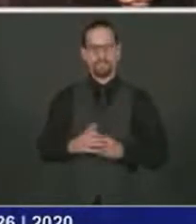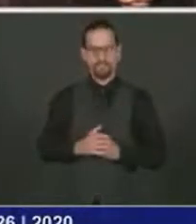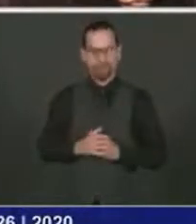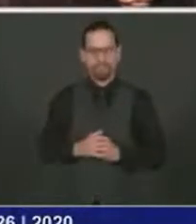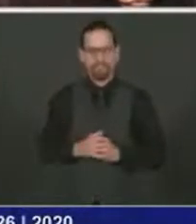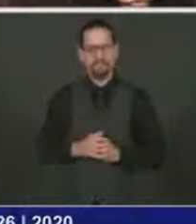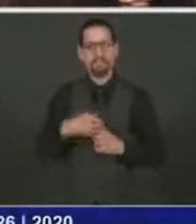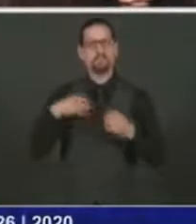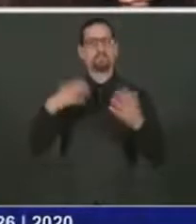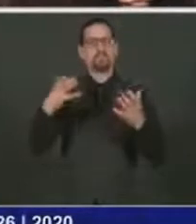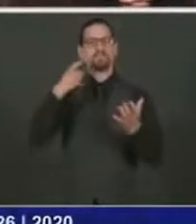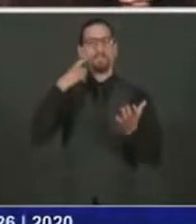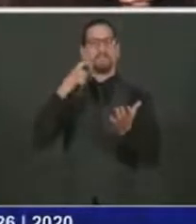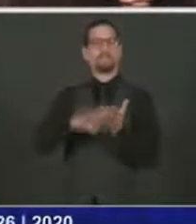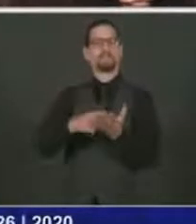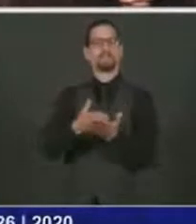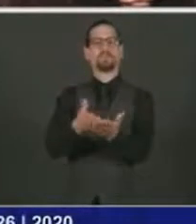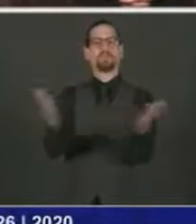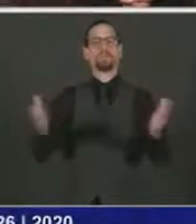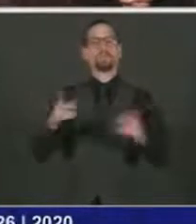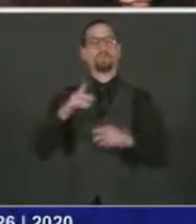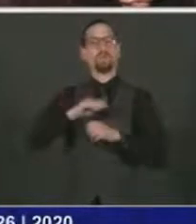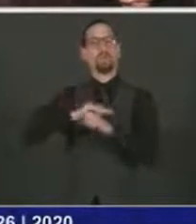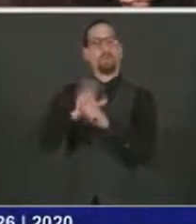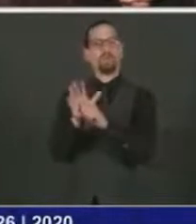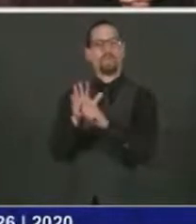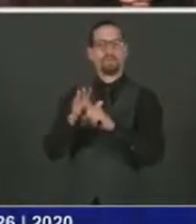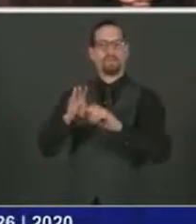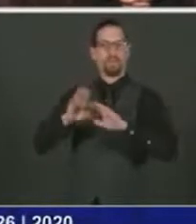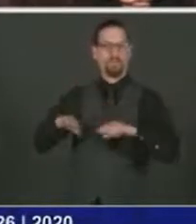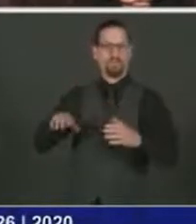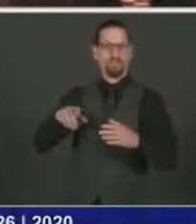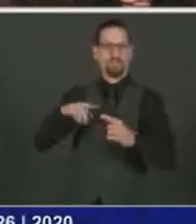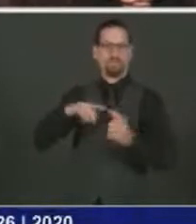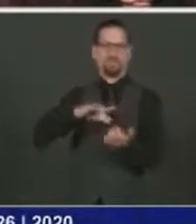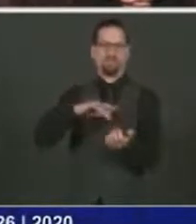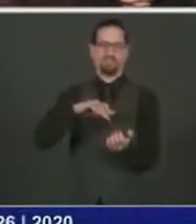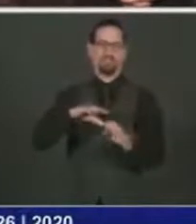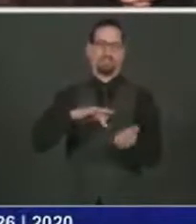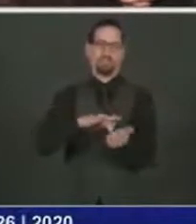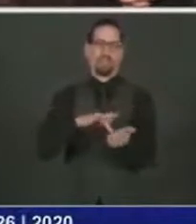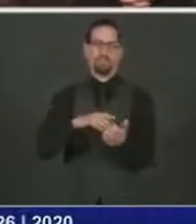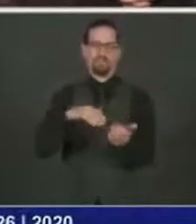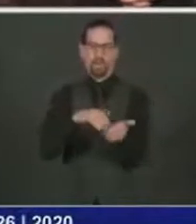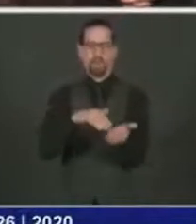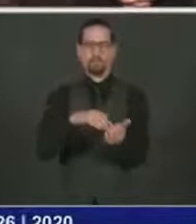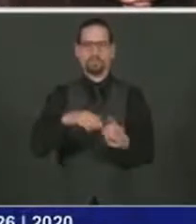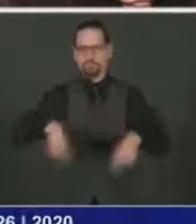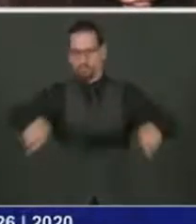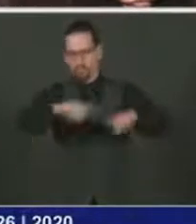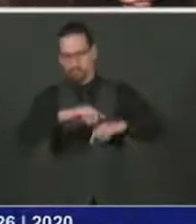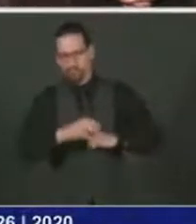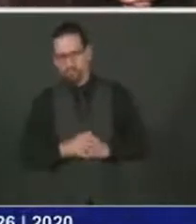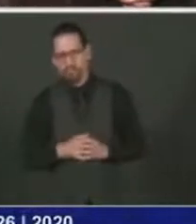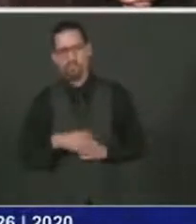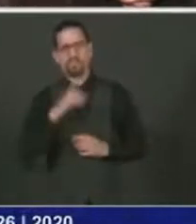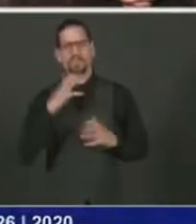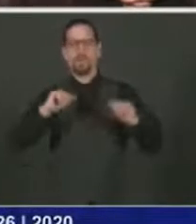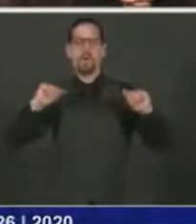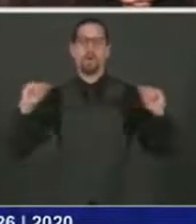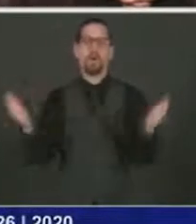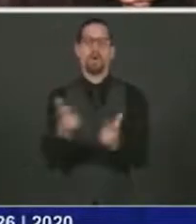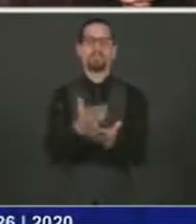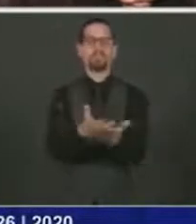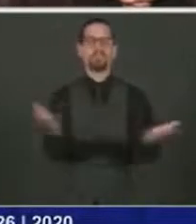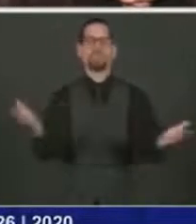the members of the COVID-19 Pediatric Advisory Group and all the pediatricians and primary care providers